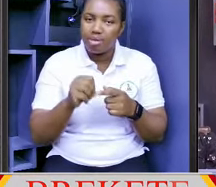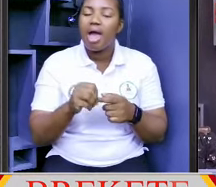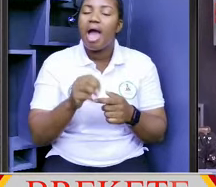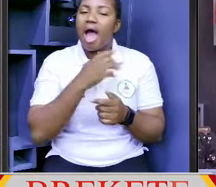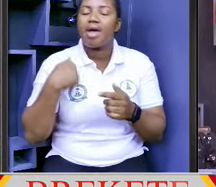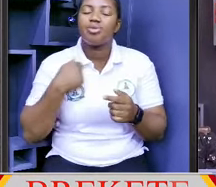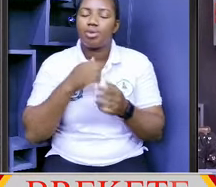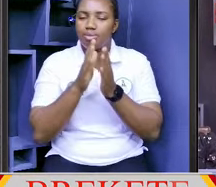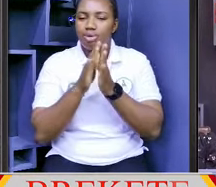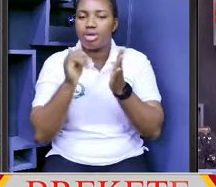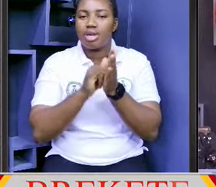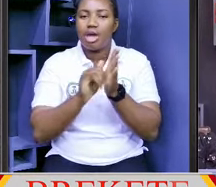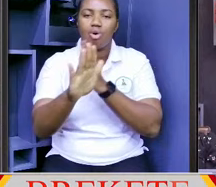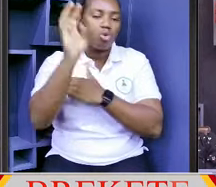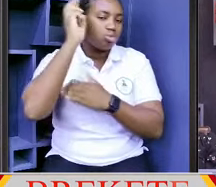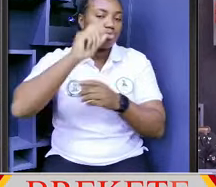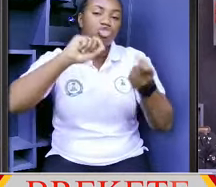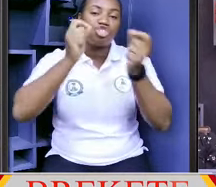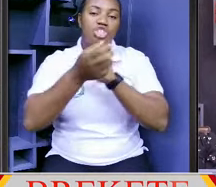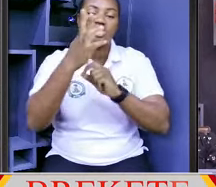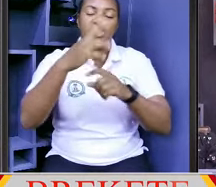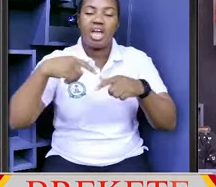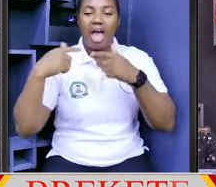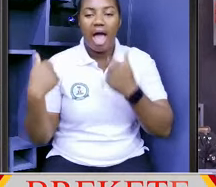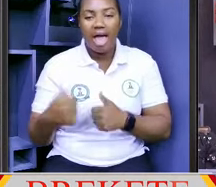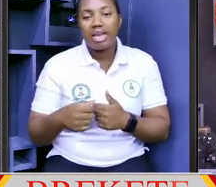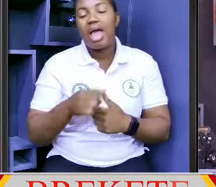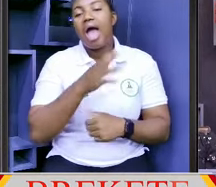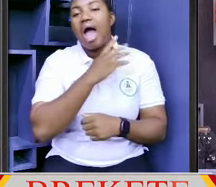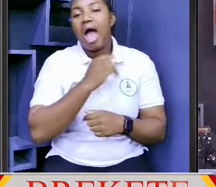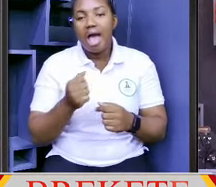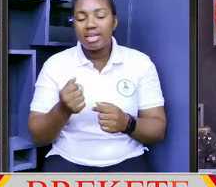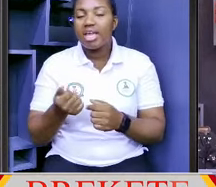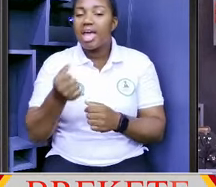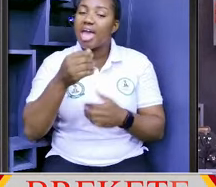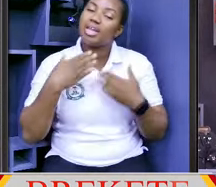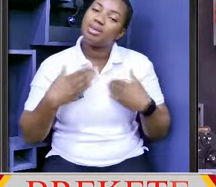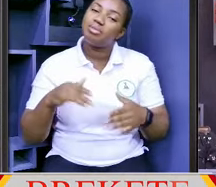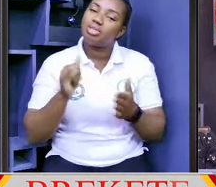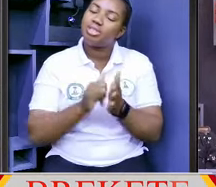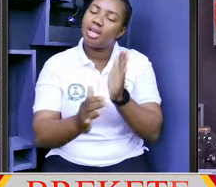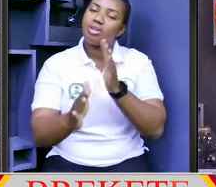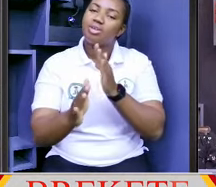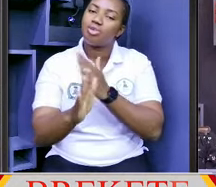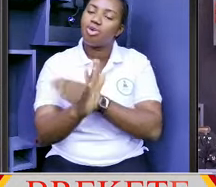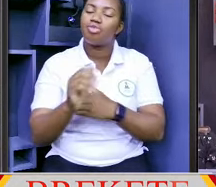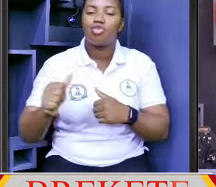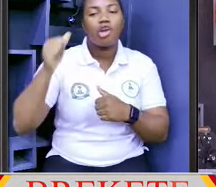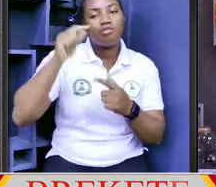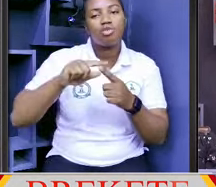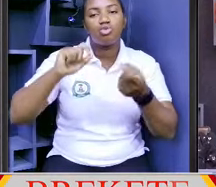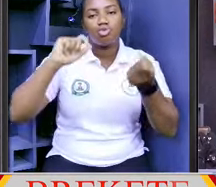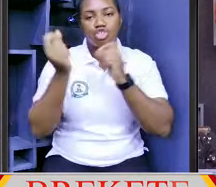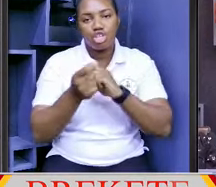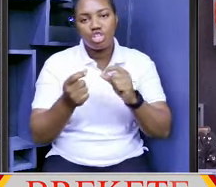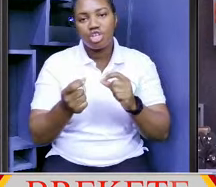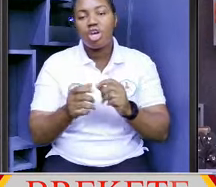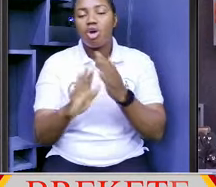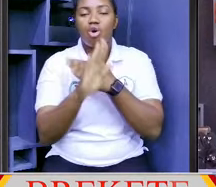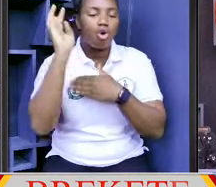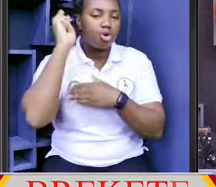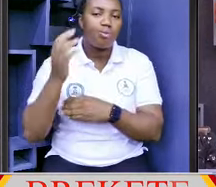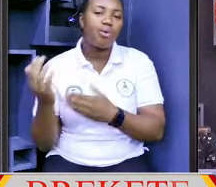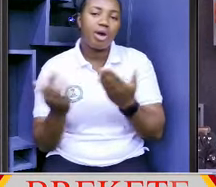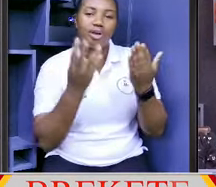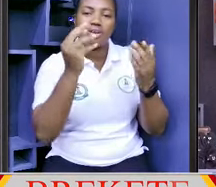pray to them that God should change their heart. And anyway, God say, you know, go change your heart by the grace of God. God will carry and go the other side. We will see there by the grace of God.